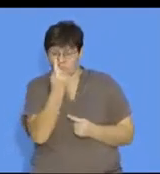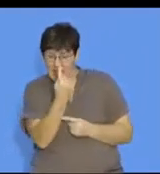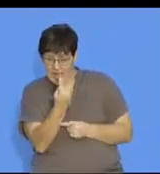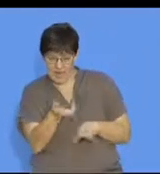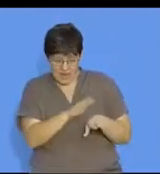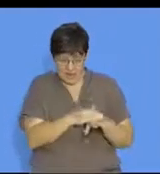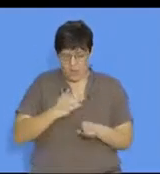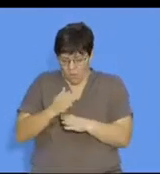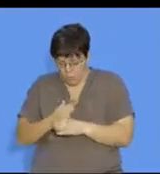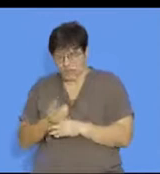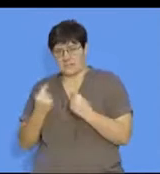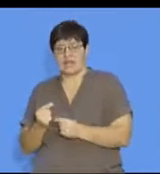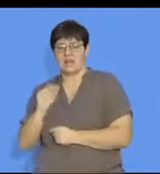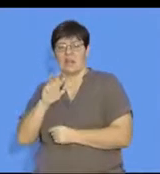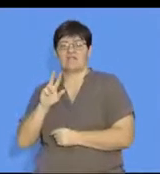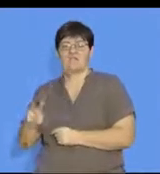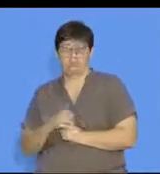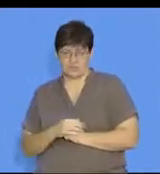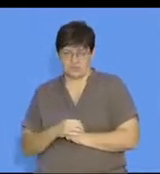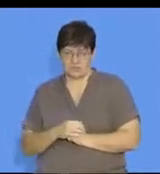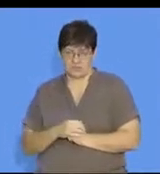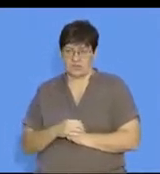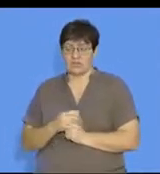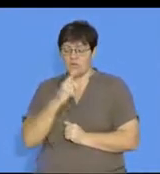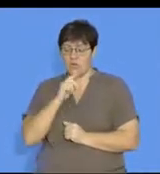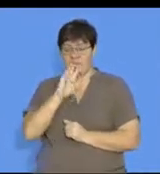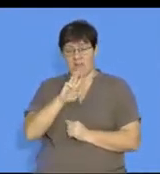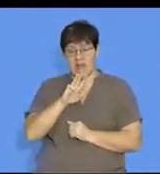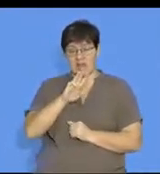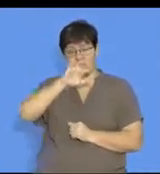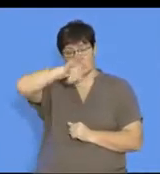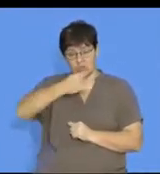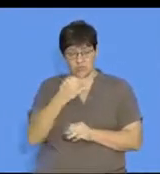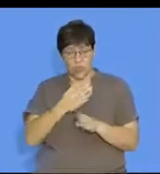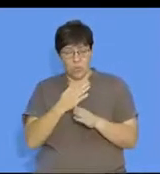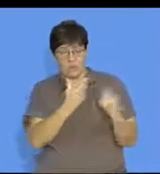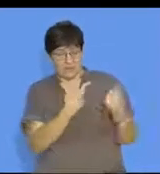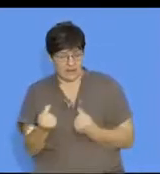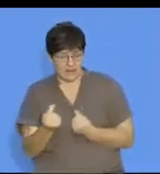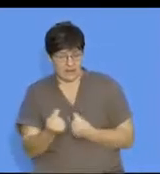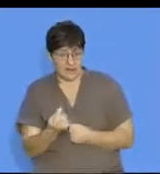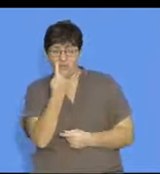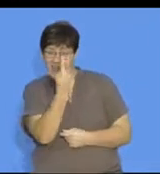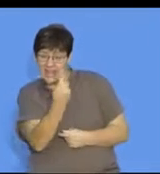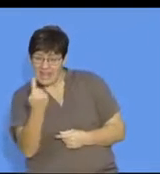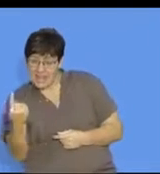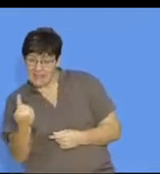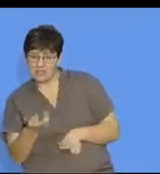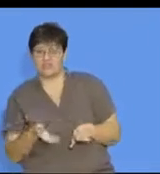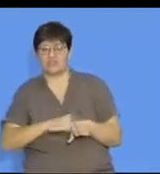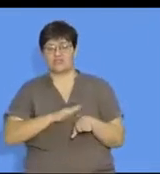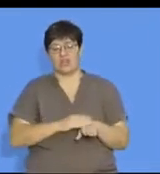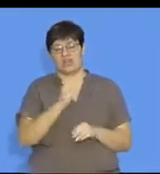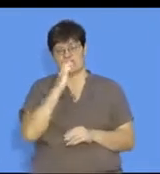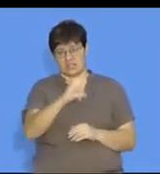for every coulomb of charge. So it means, in other words, we've got 9 joules of work done for every coulomb